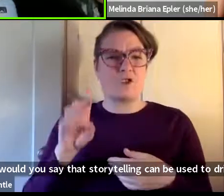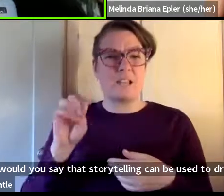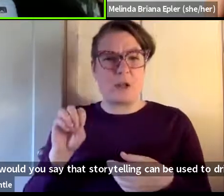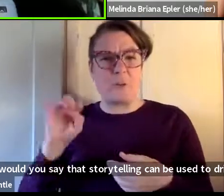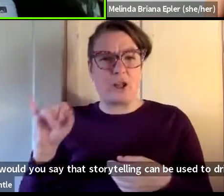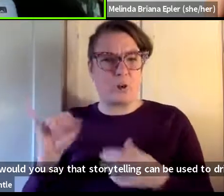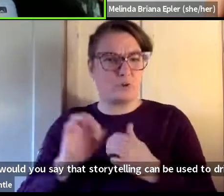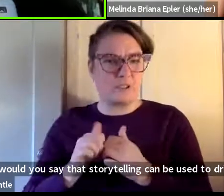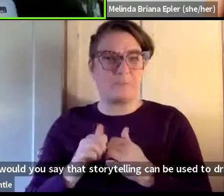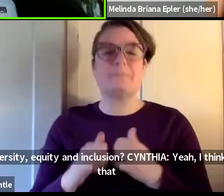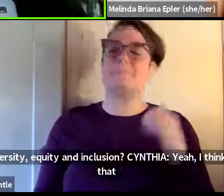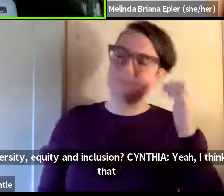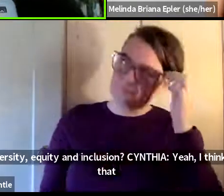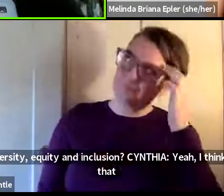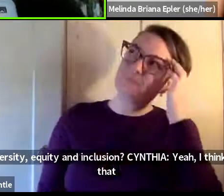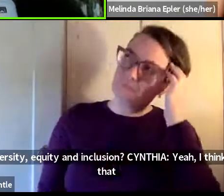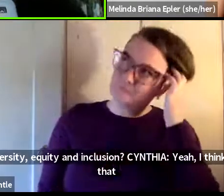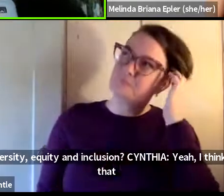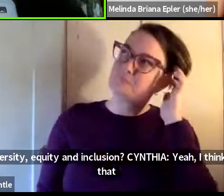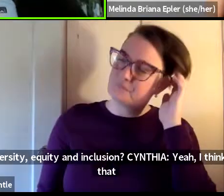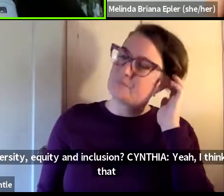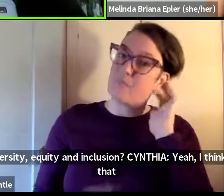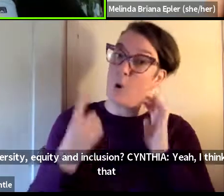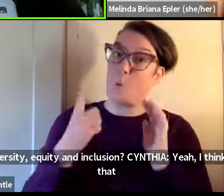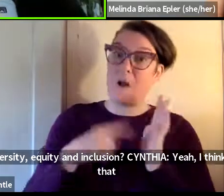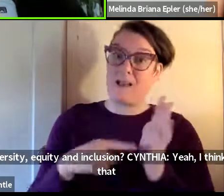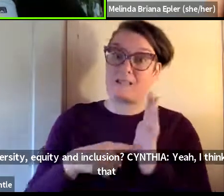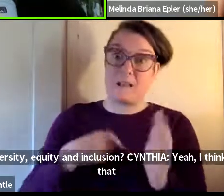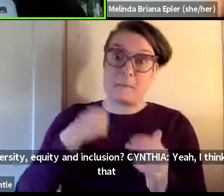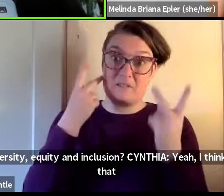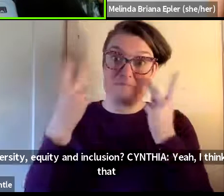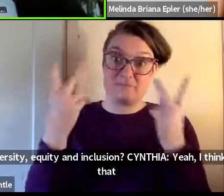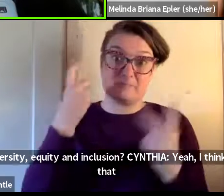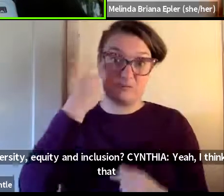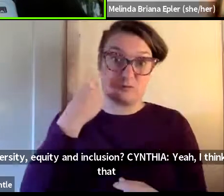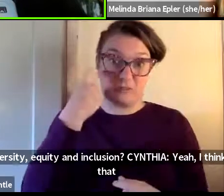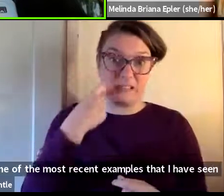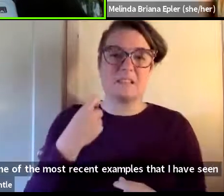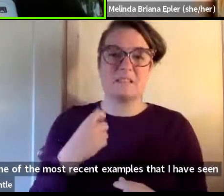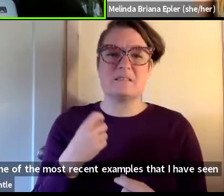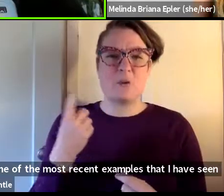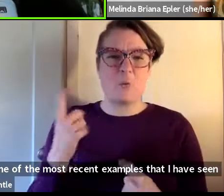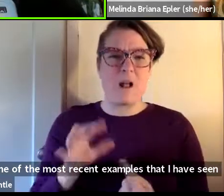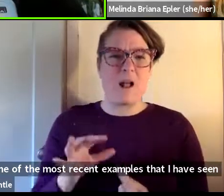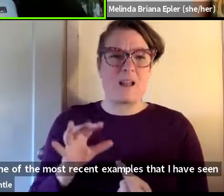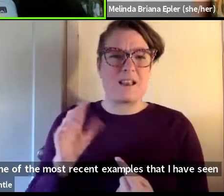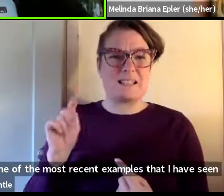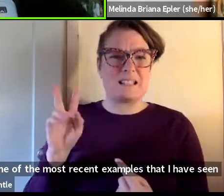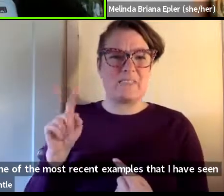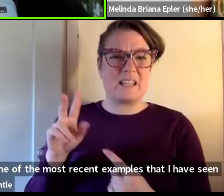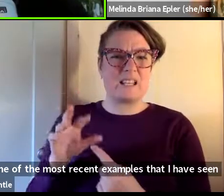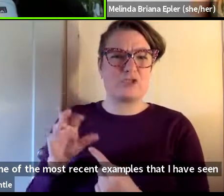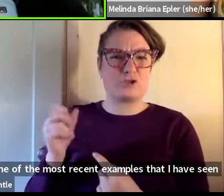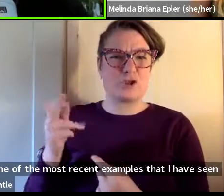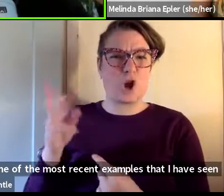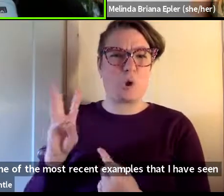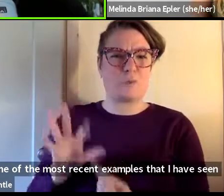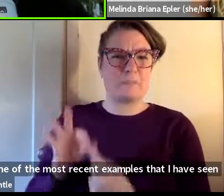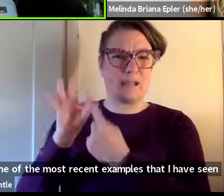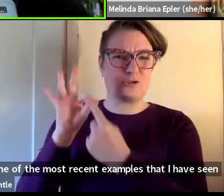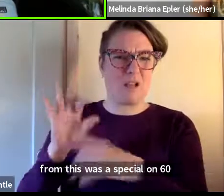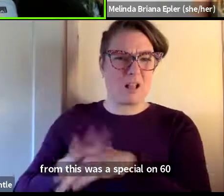most recent examples that I've seen from this was a special on 60 Minutes.